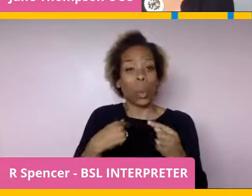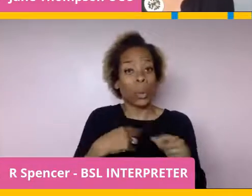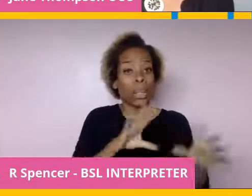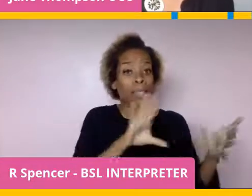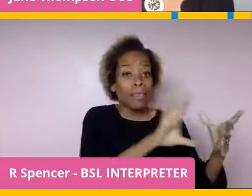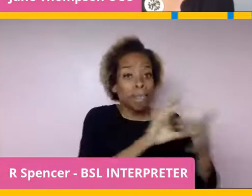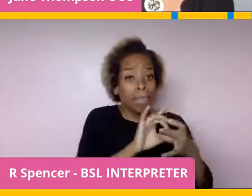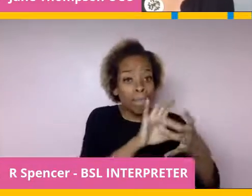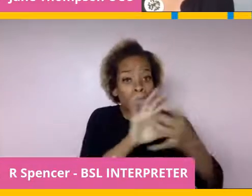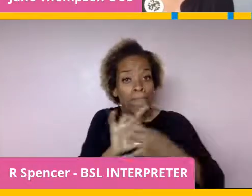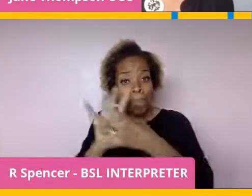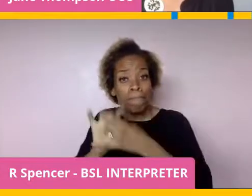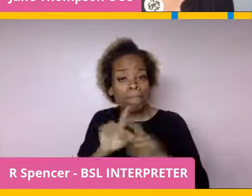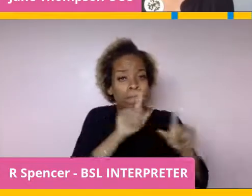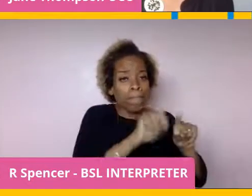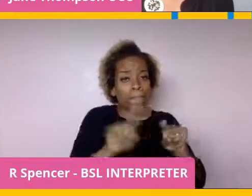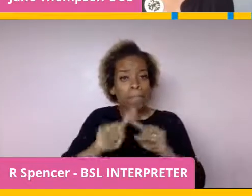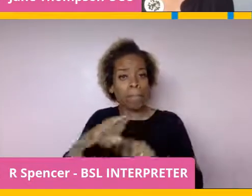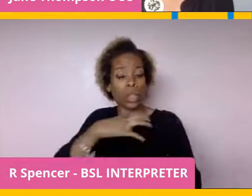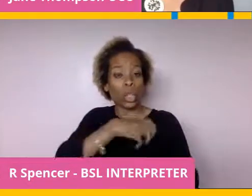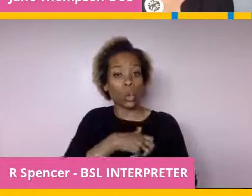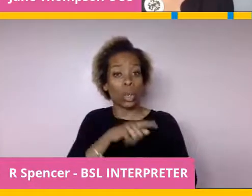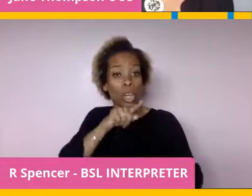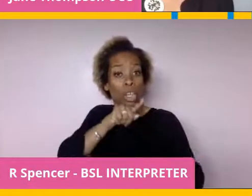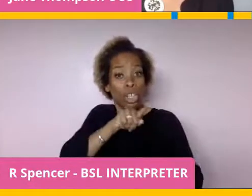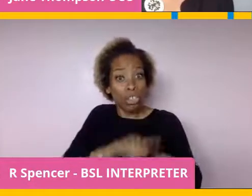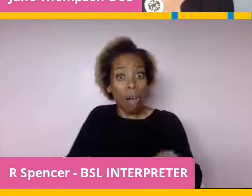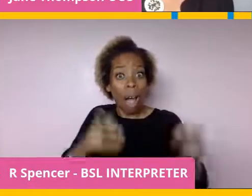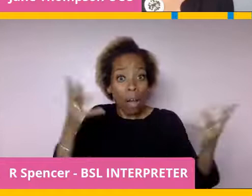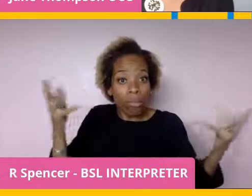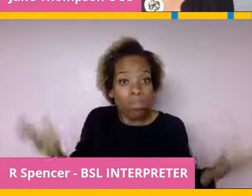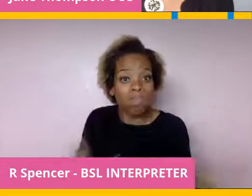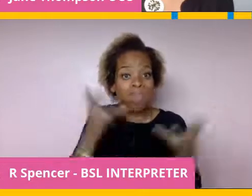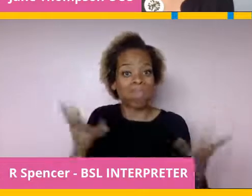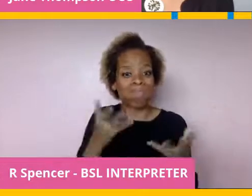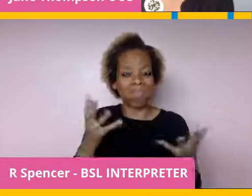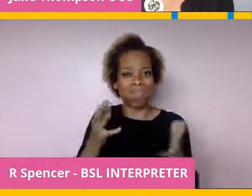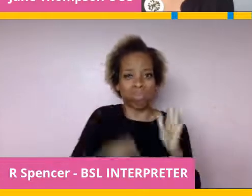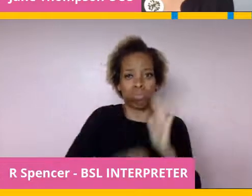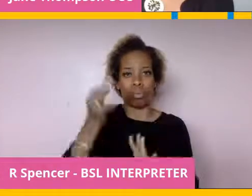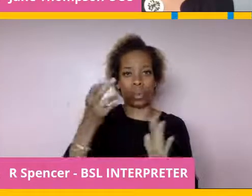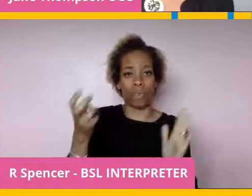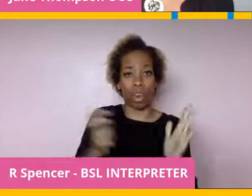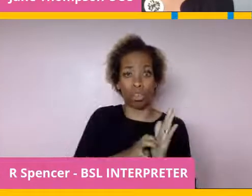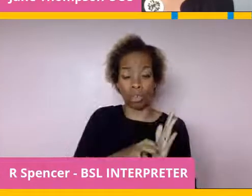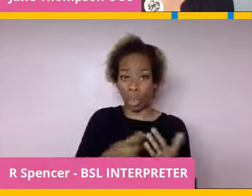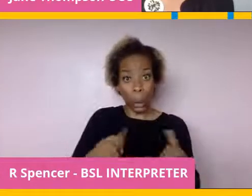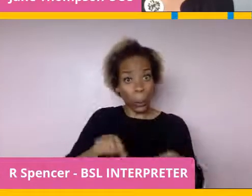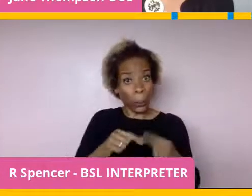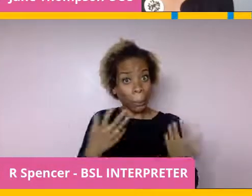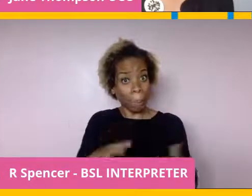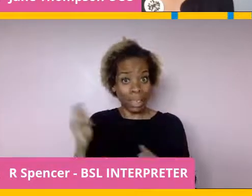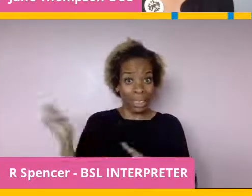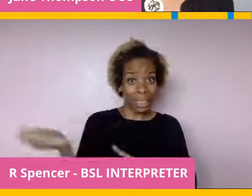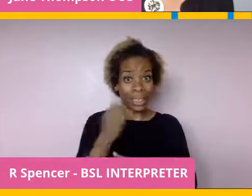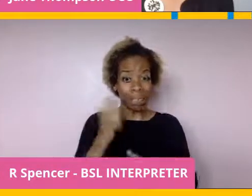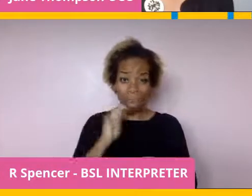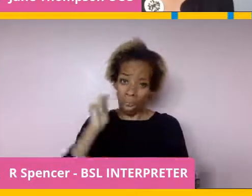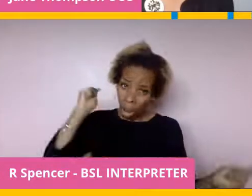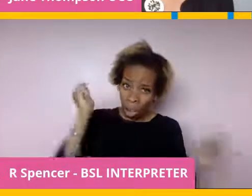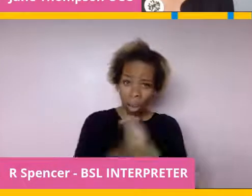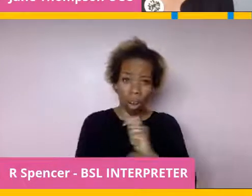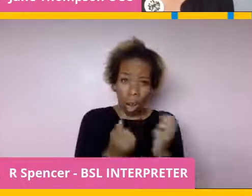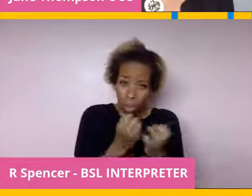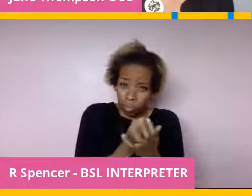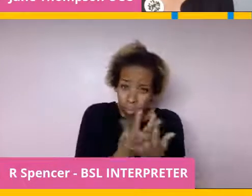together against these kinds of contracts. So we have actually, as a union, successfully negotiated the conversion of hundreds of hourly paid